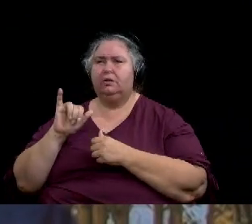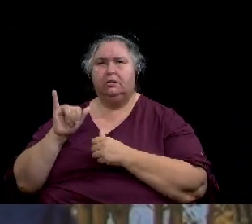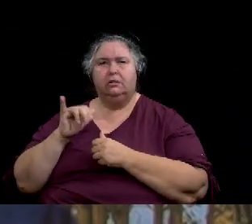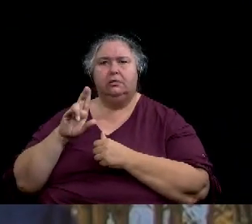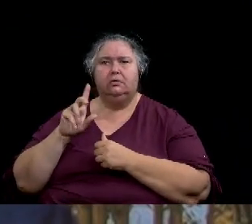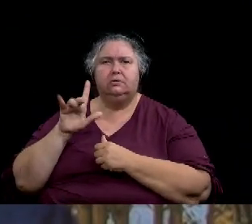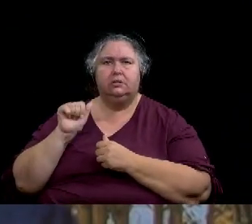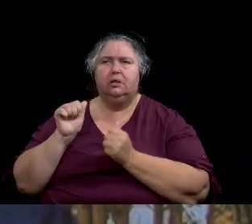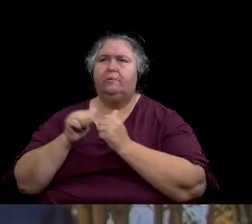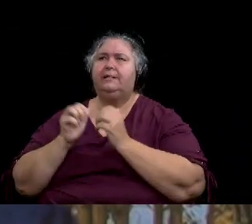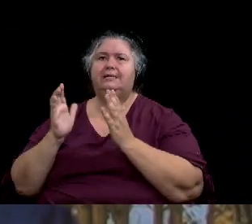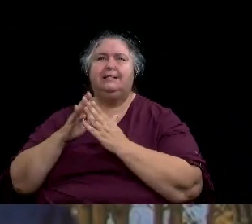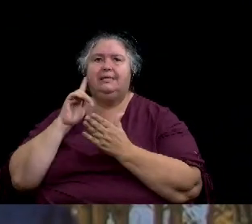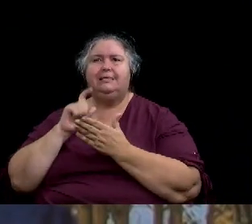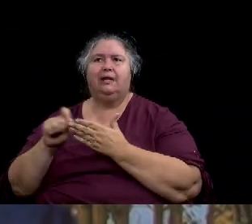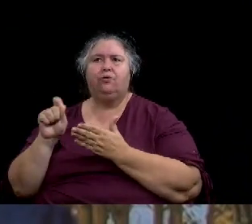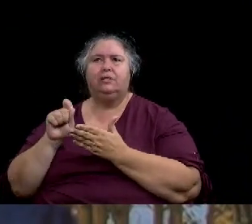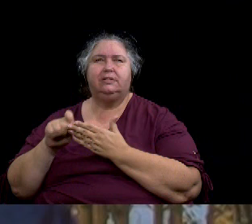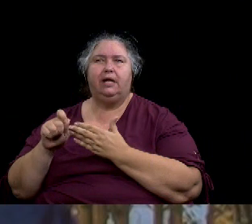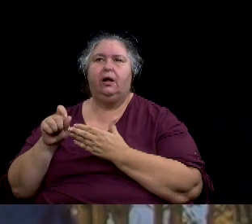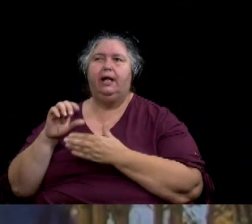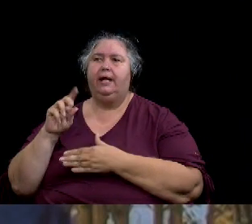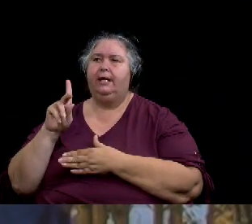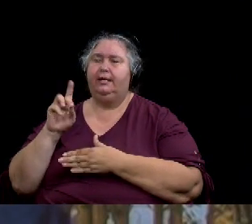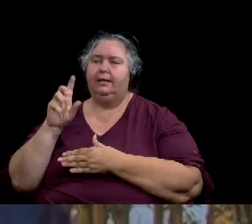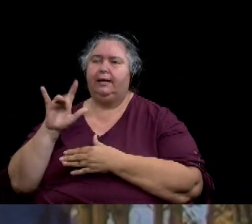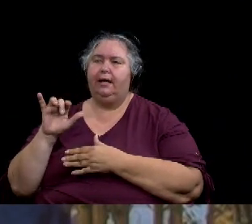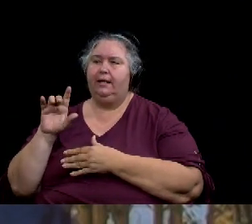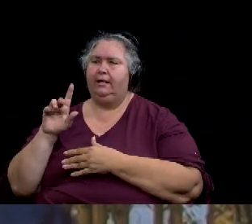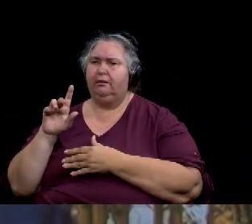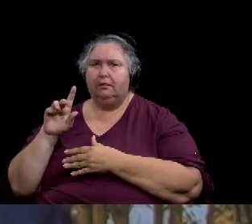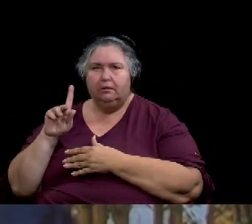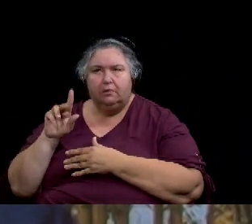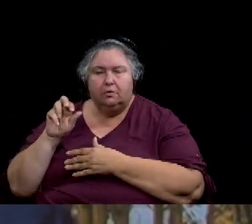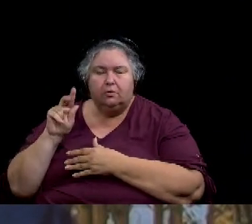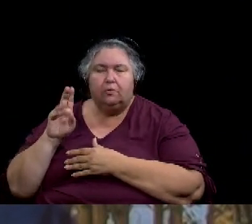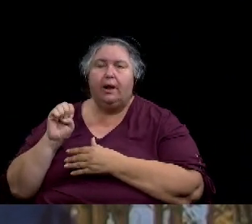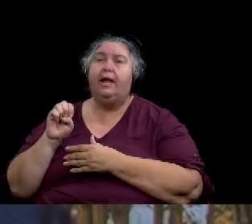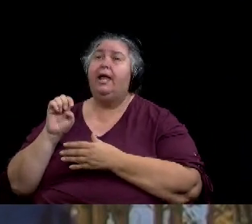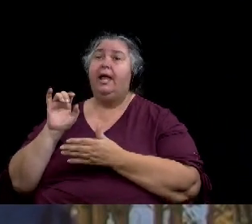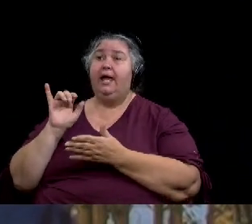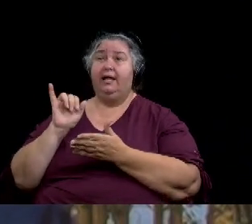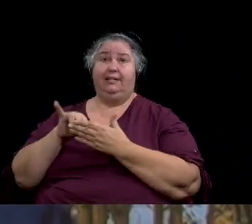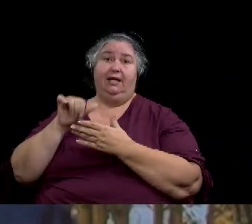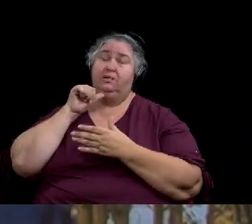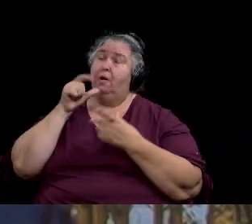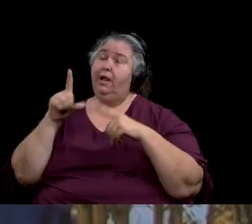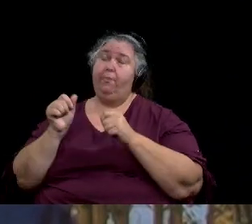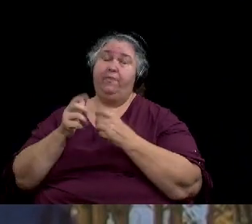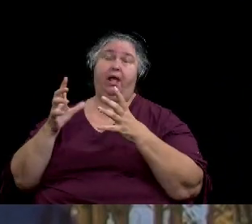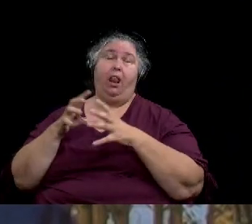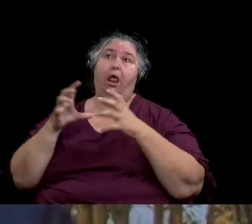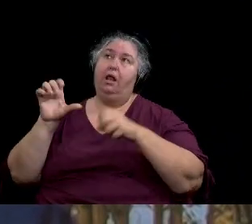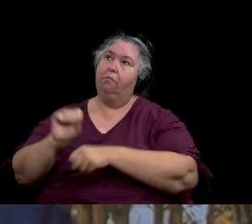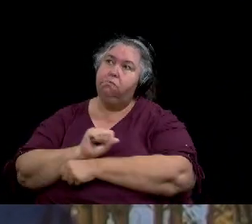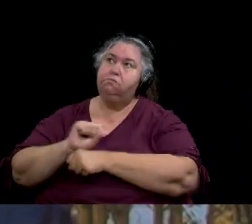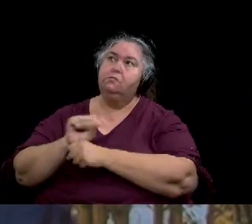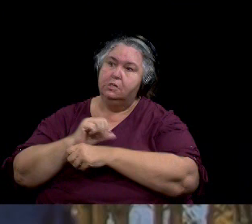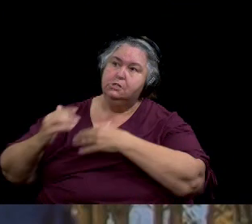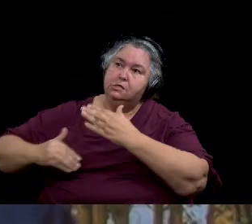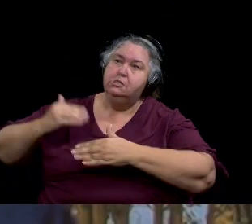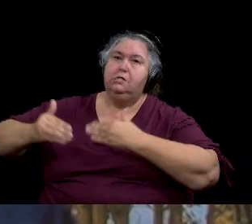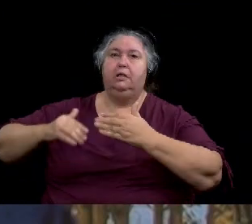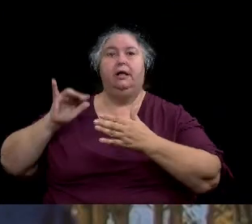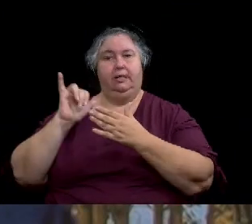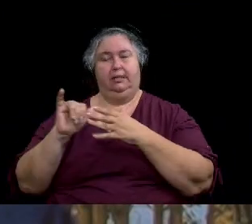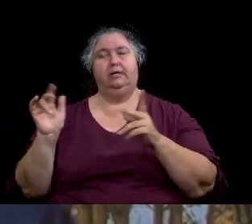with the city secretary's office, and Kelly Crane with the health district. These press conferences don't happen without a lot of work behind the scenes by these